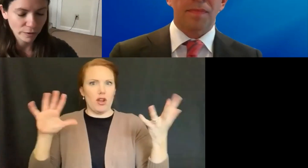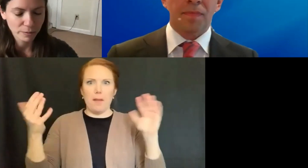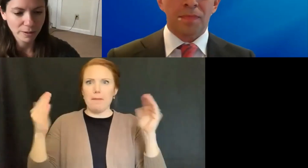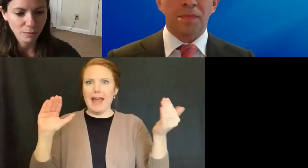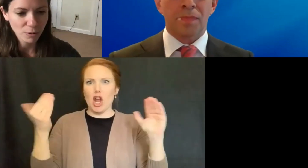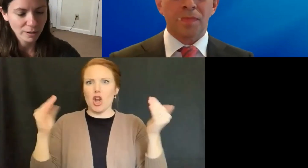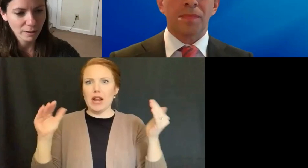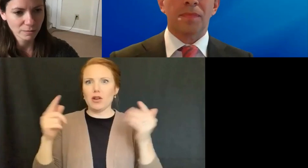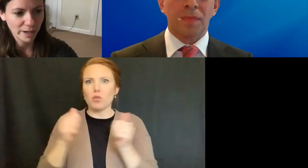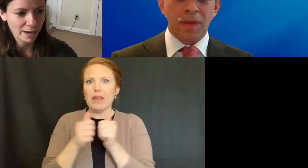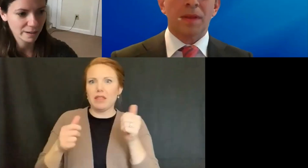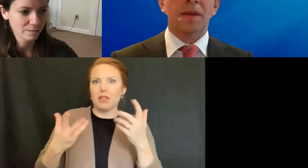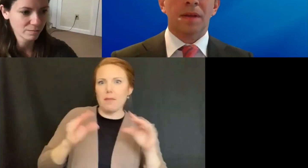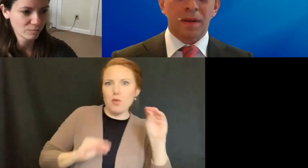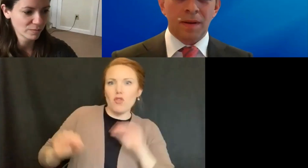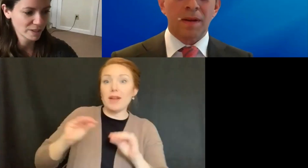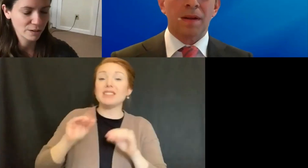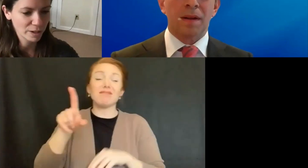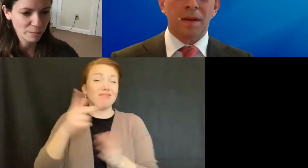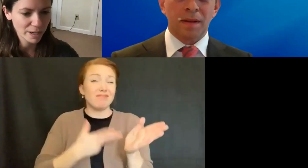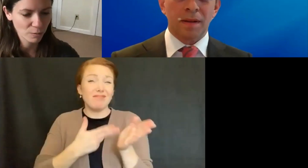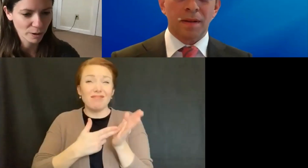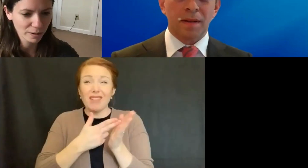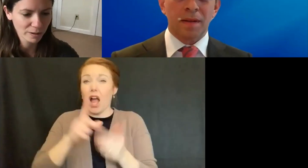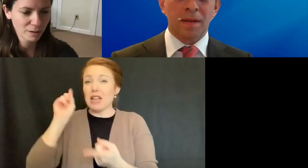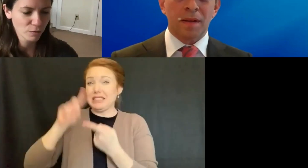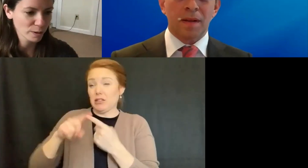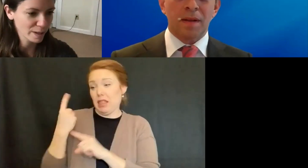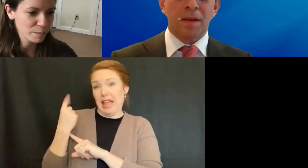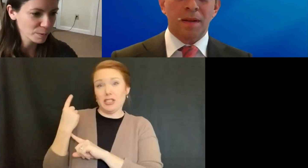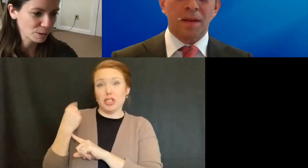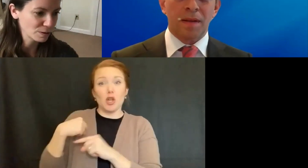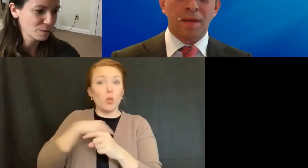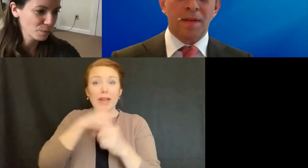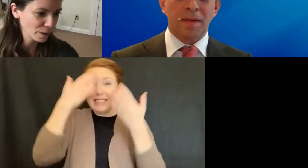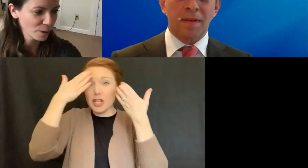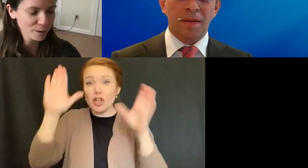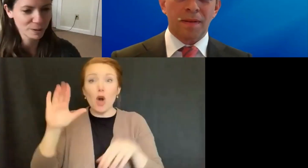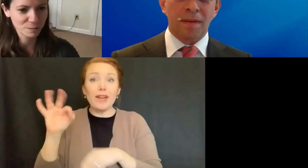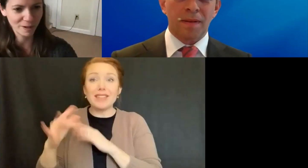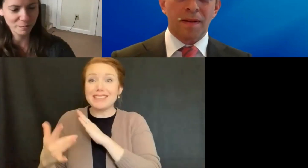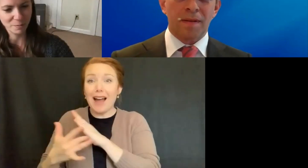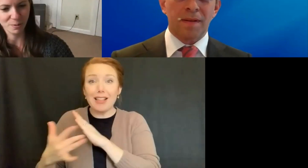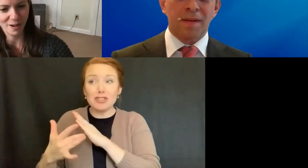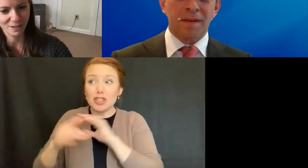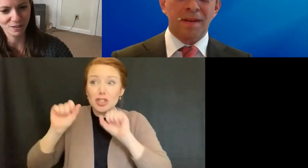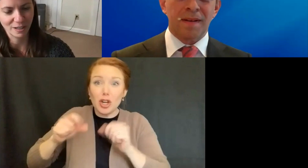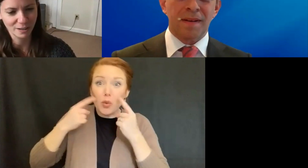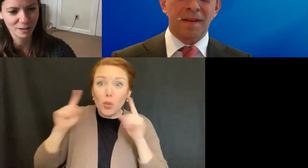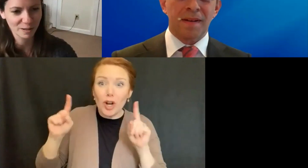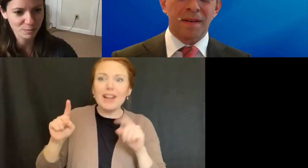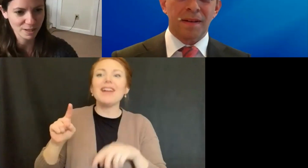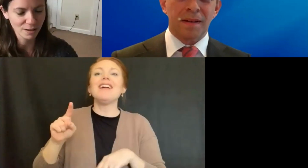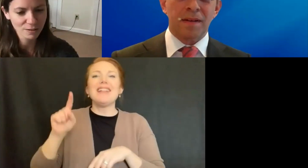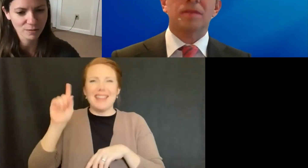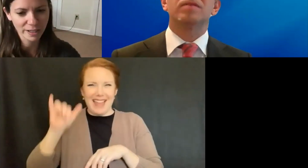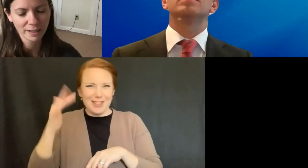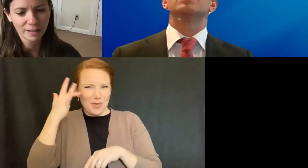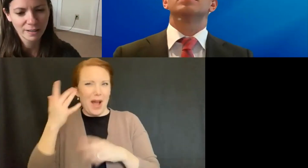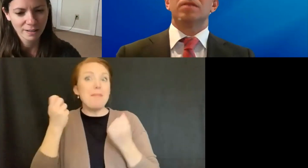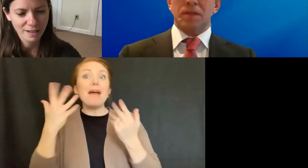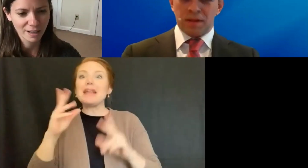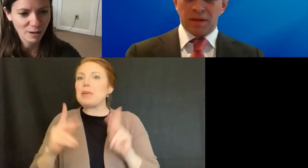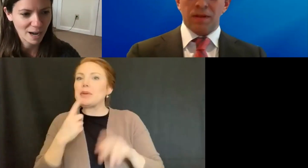didn't know if it was going to work. We had to see if we could make it work. Of course, a lot of people told us it wouldn't work, which is why people hadn't tried to do it themselves,